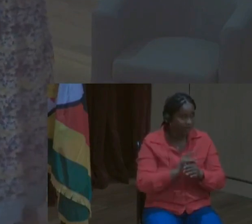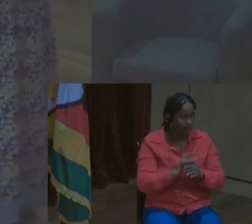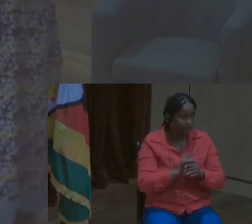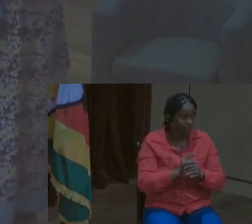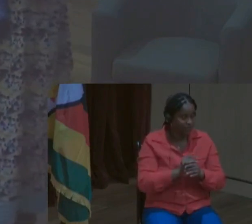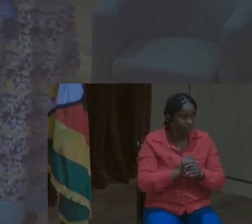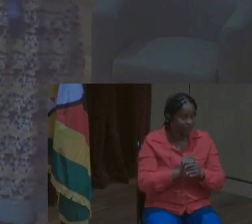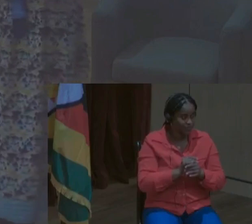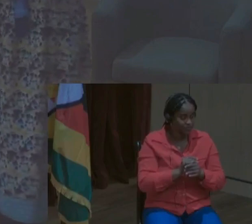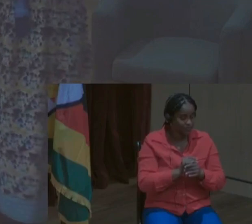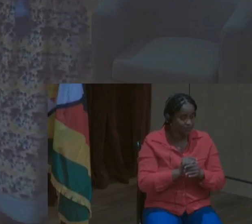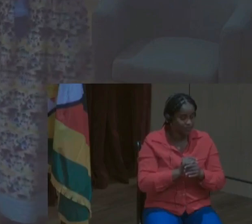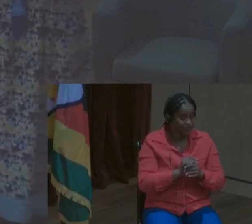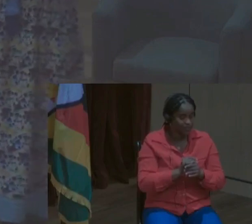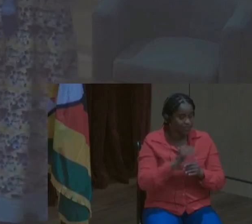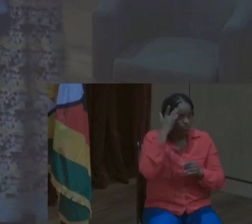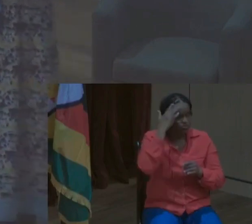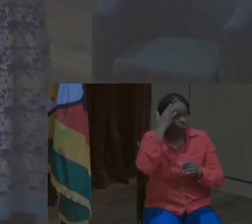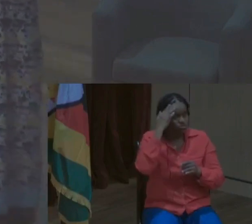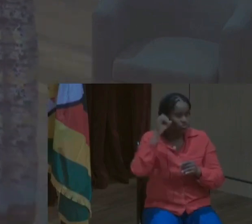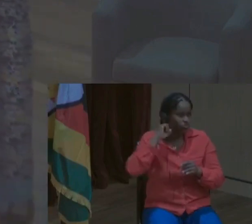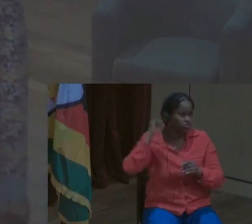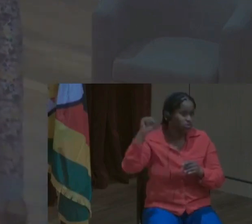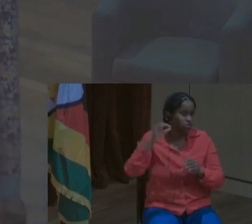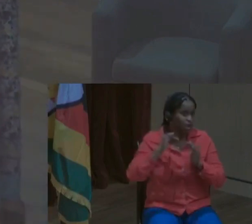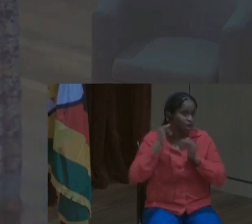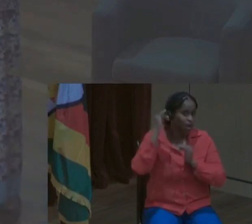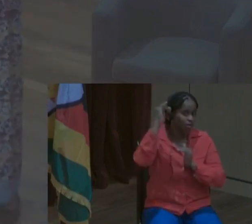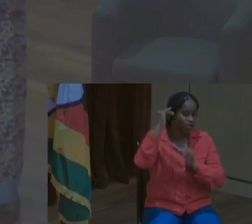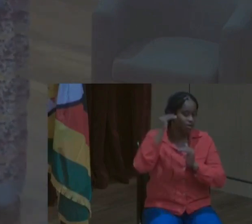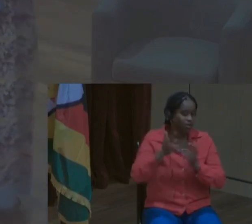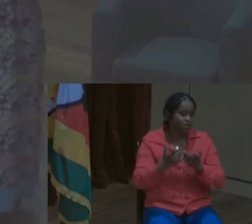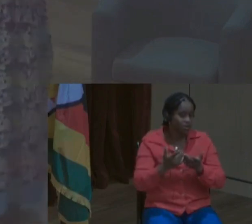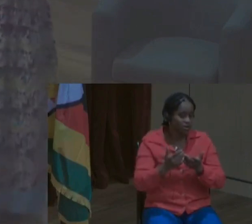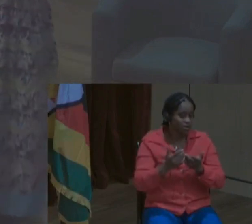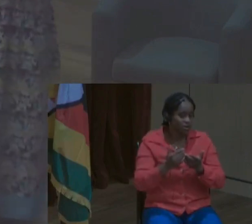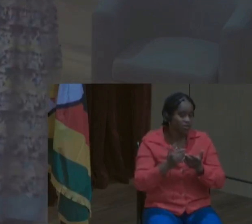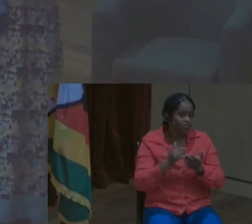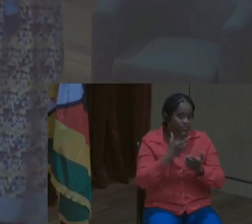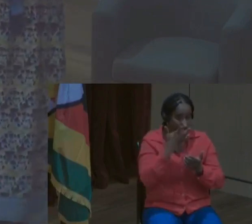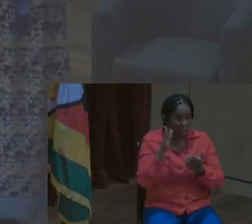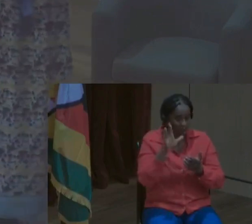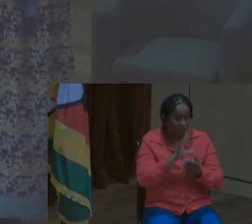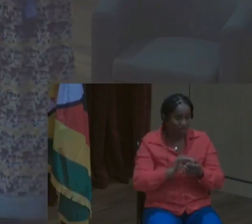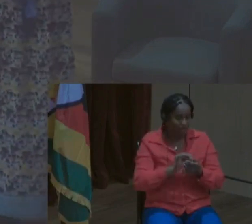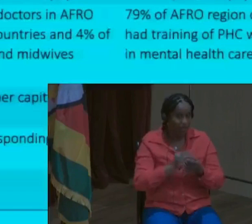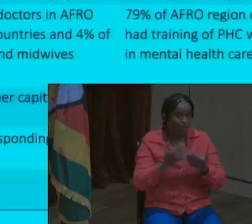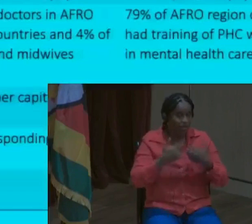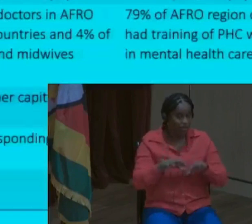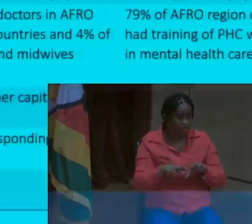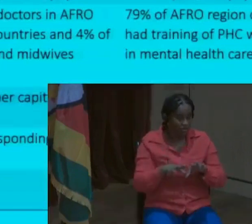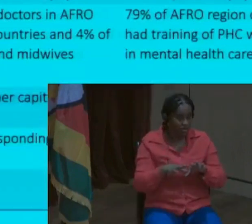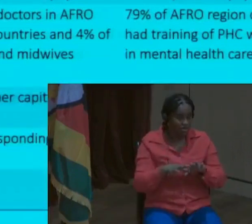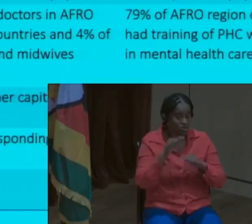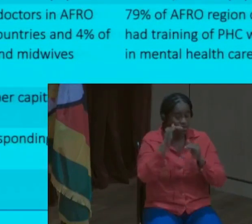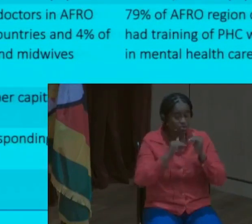per 100,000 population as of 2020. But it has decreased by 21% since 2014. That's